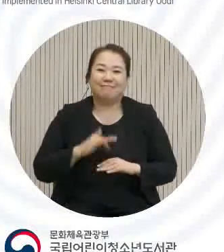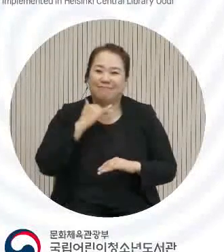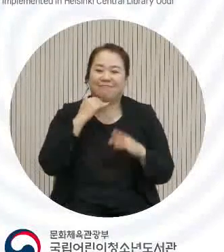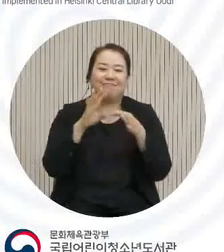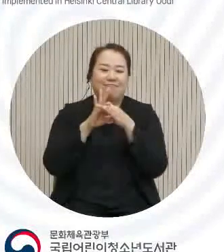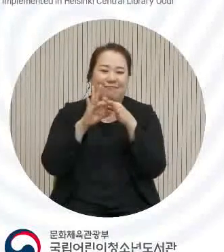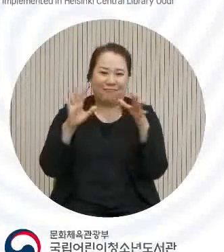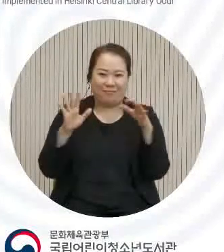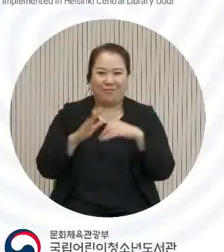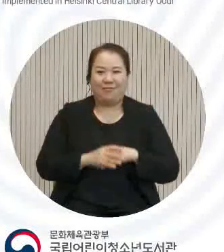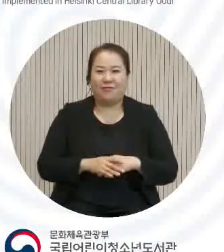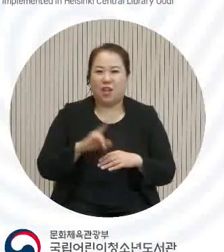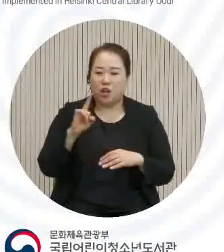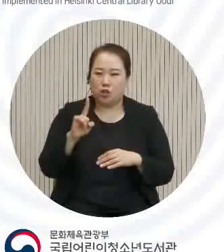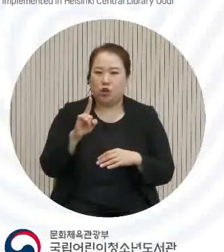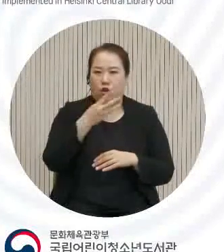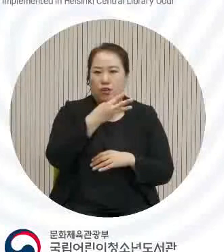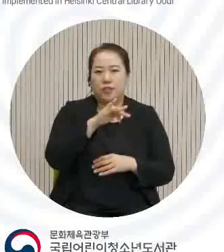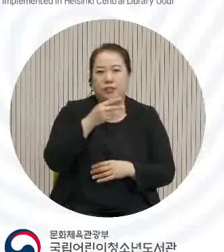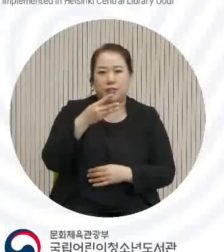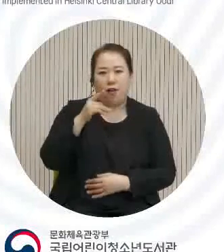wanted.